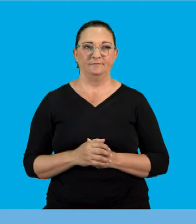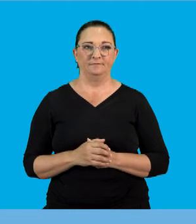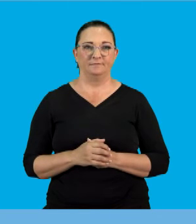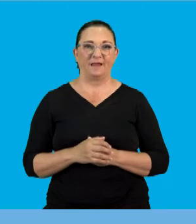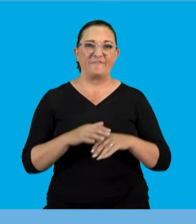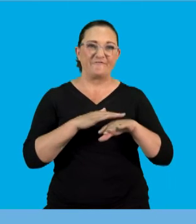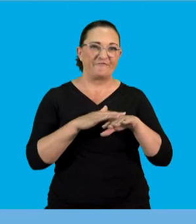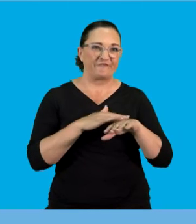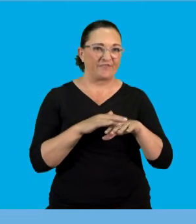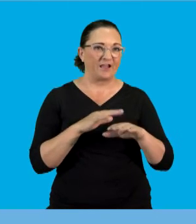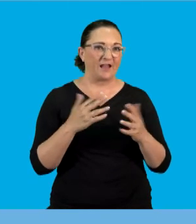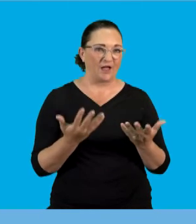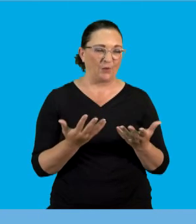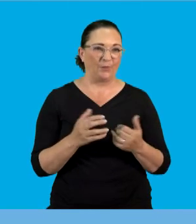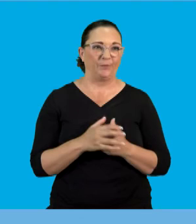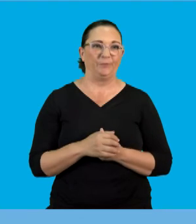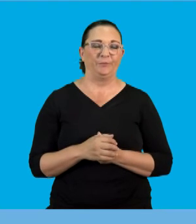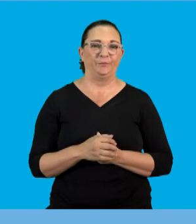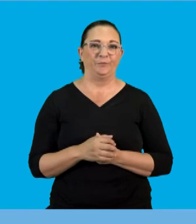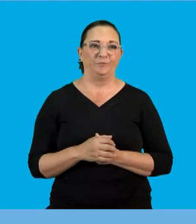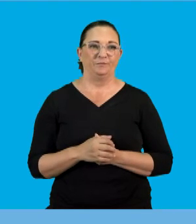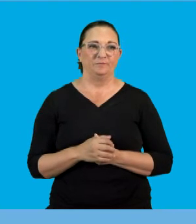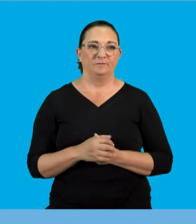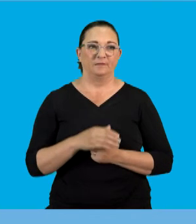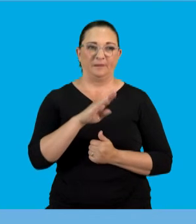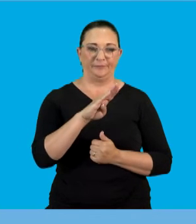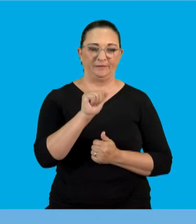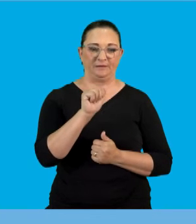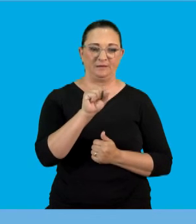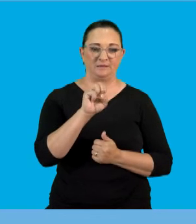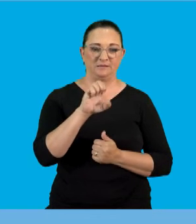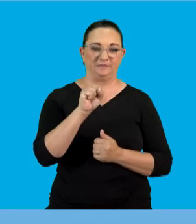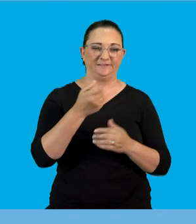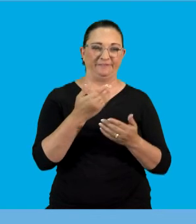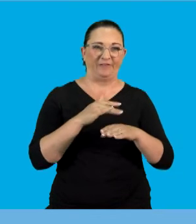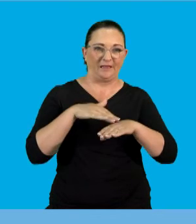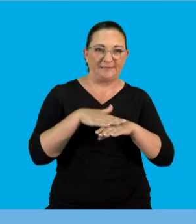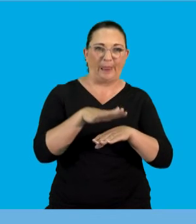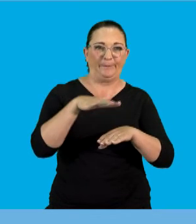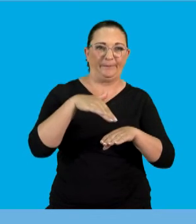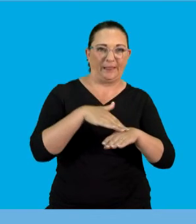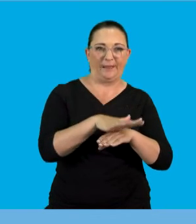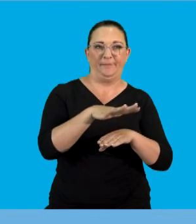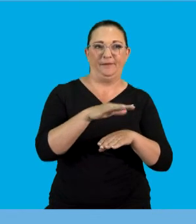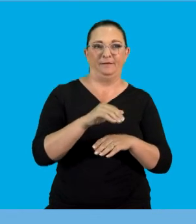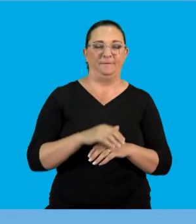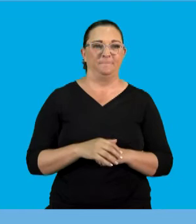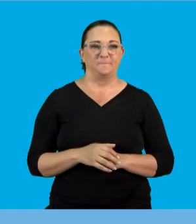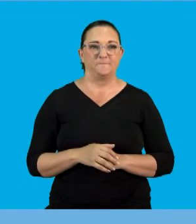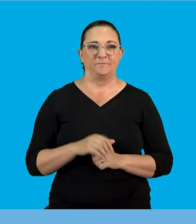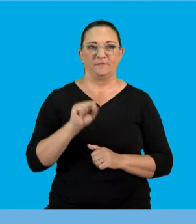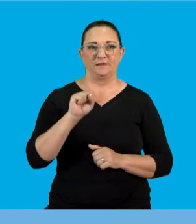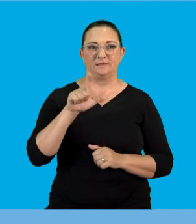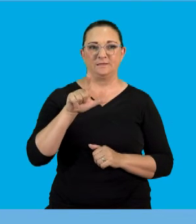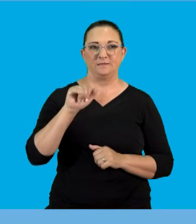They are bitter. Right. And then the feel, when you to the touch,